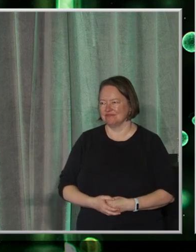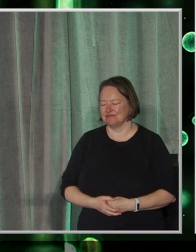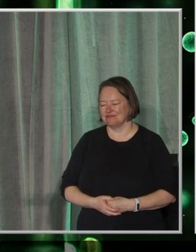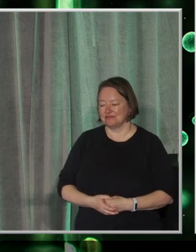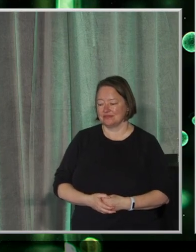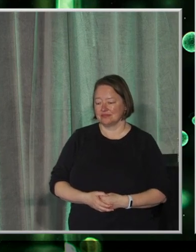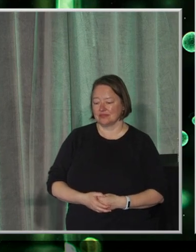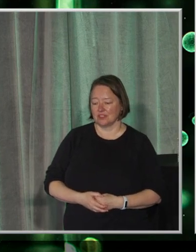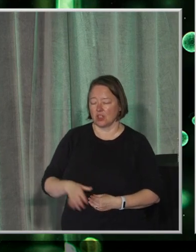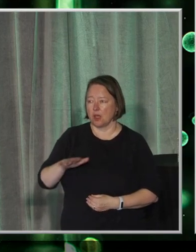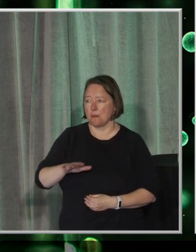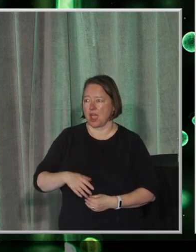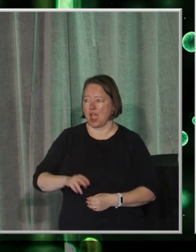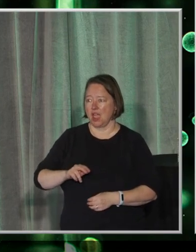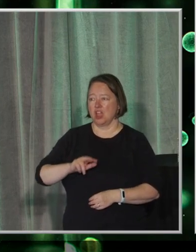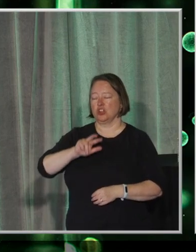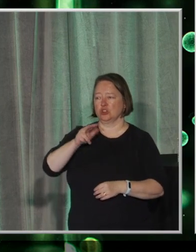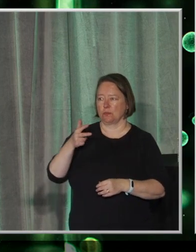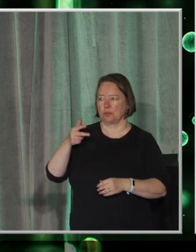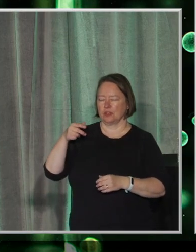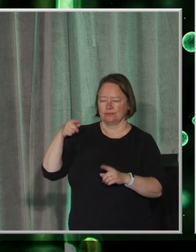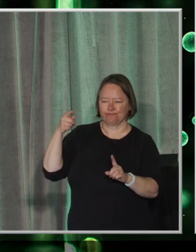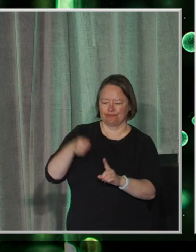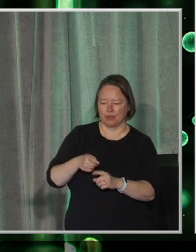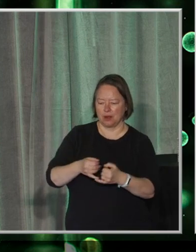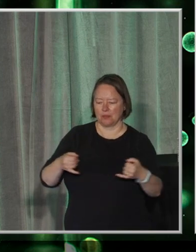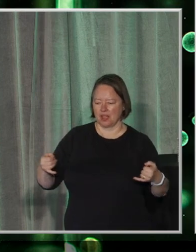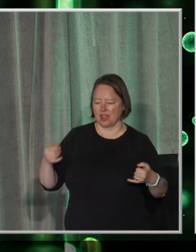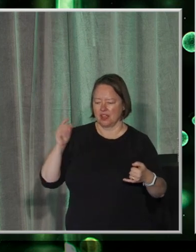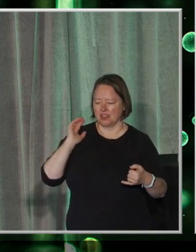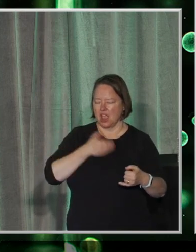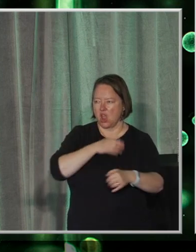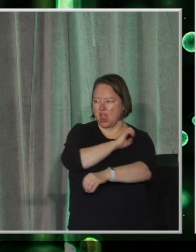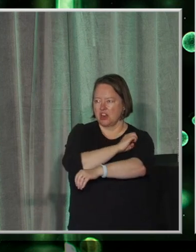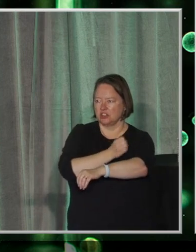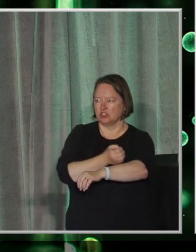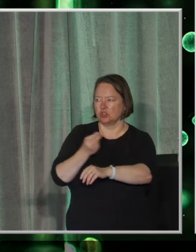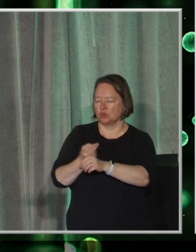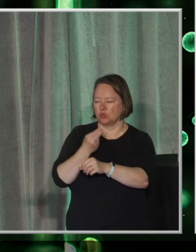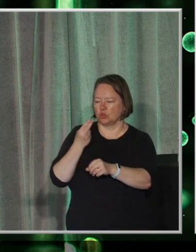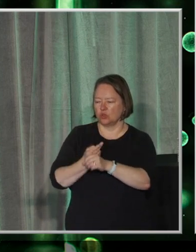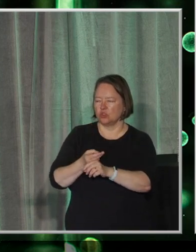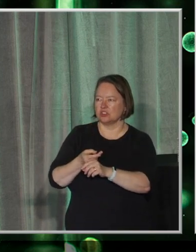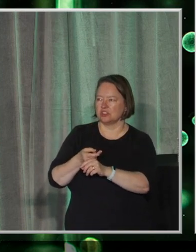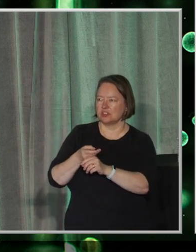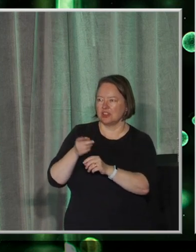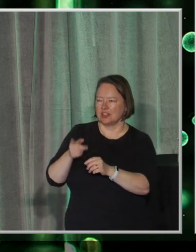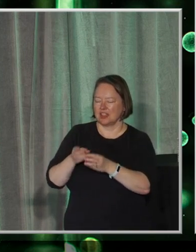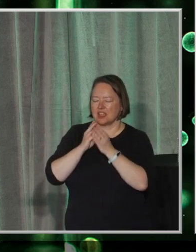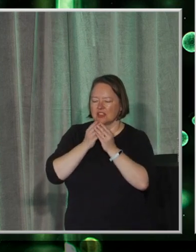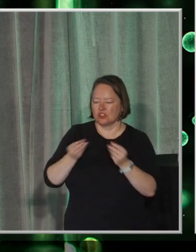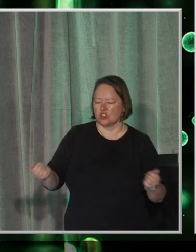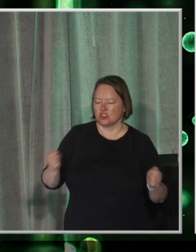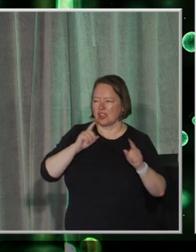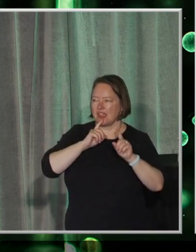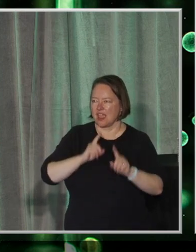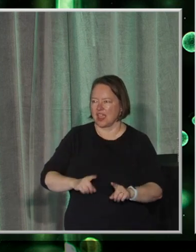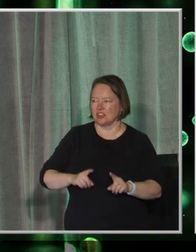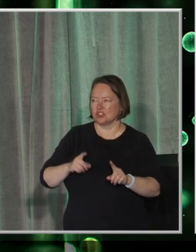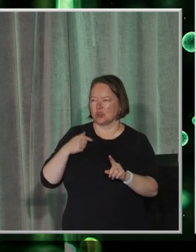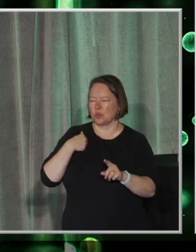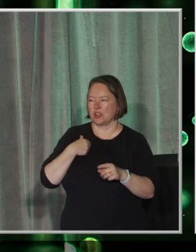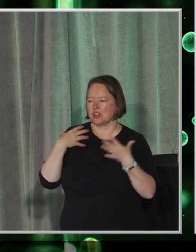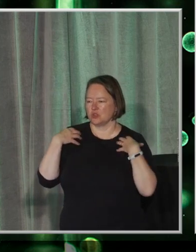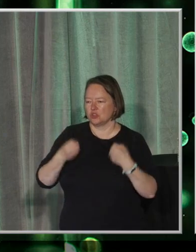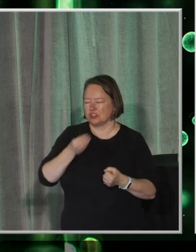So about our triple bottom line, in our social aspect, so we'll be using directly this solution to answer to a problem of malnutrition